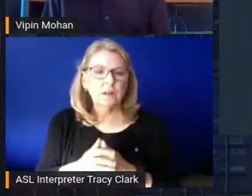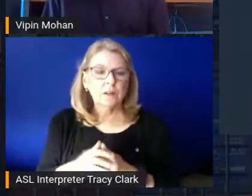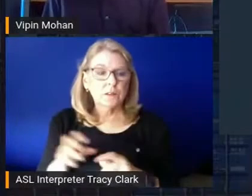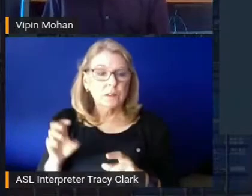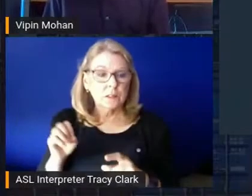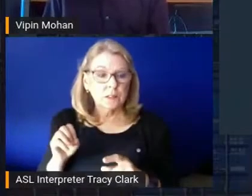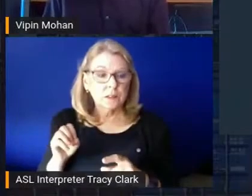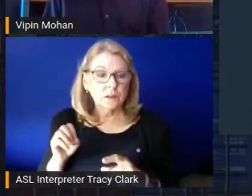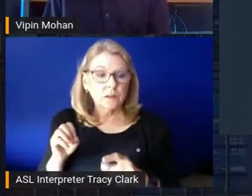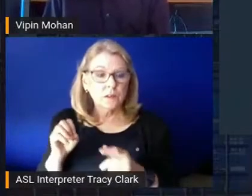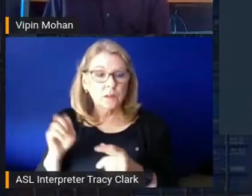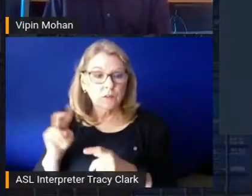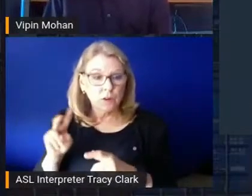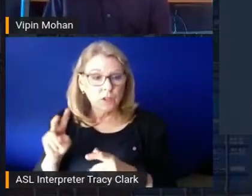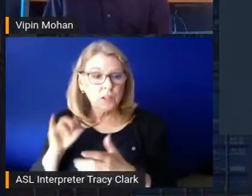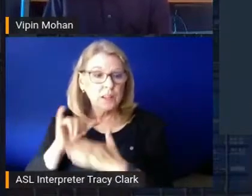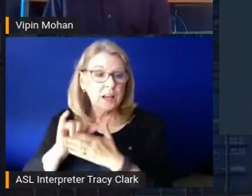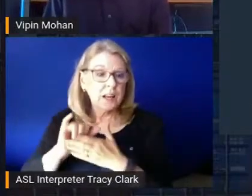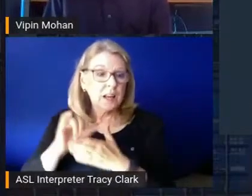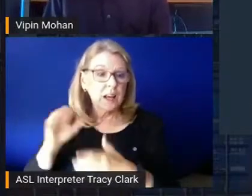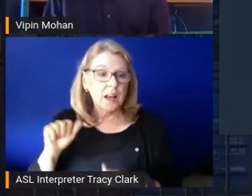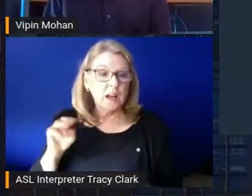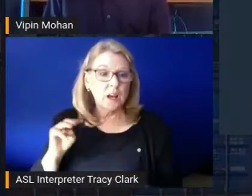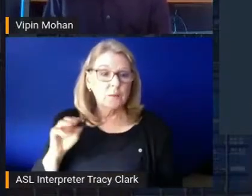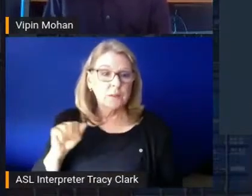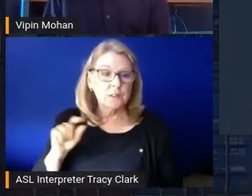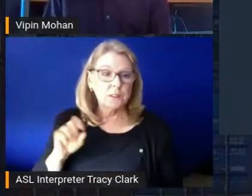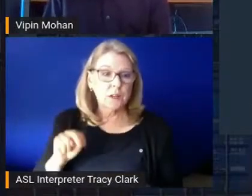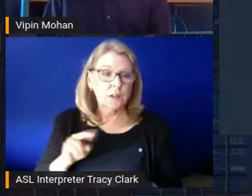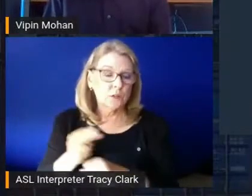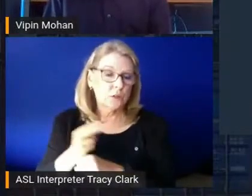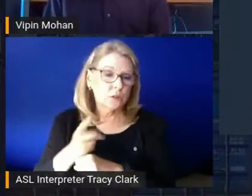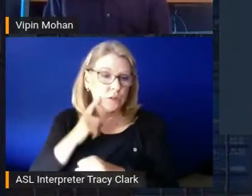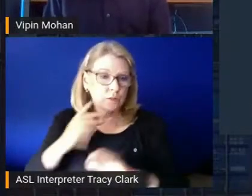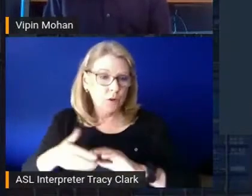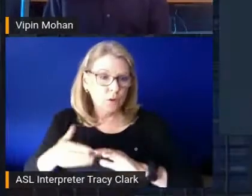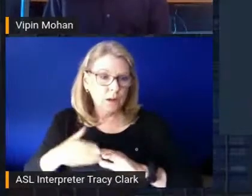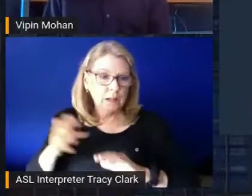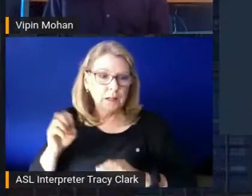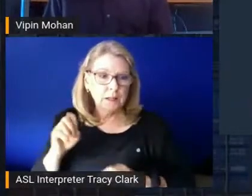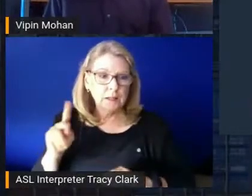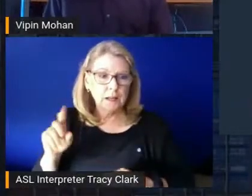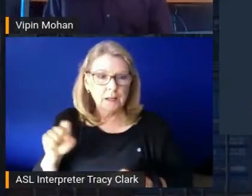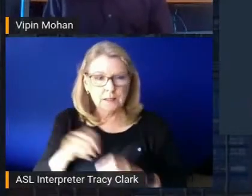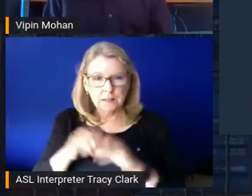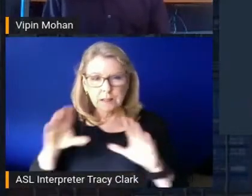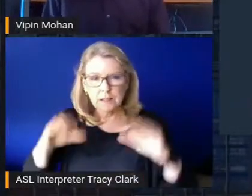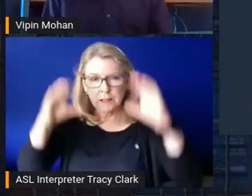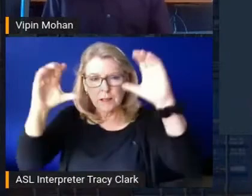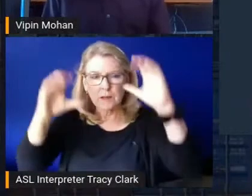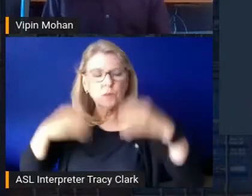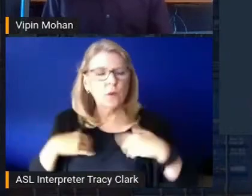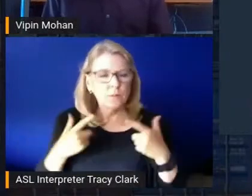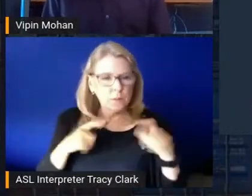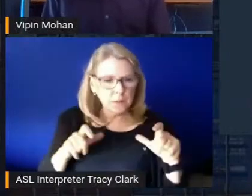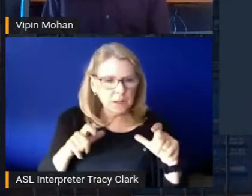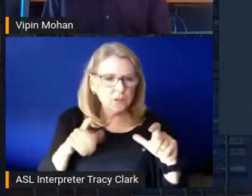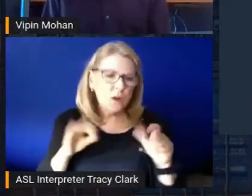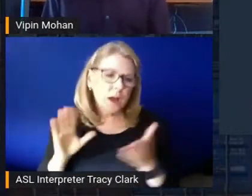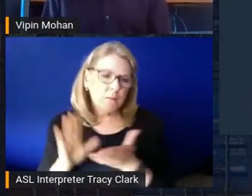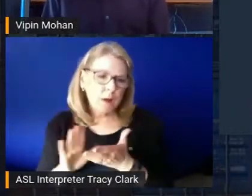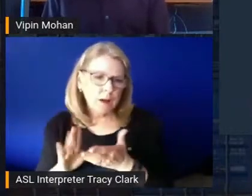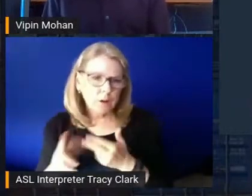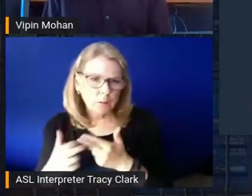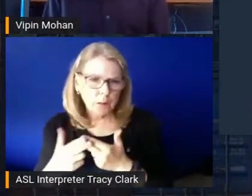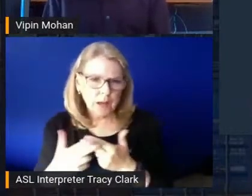Amazon EKS in the cloud. So you get the same major, minor, and patch versions. And this is basically the distribution that powers